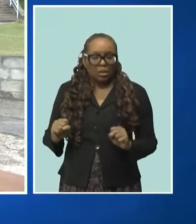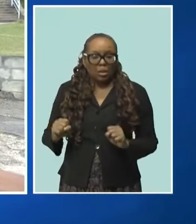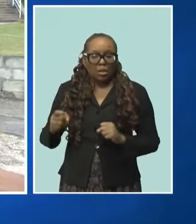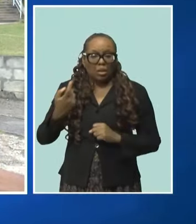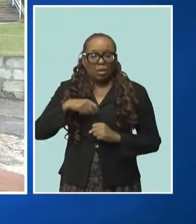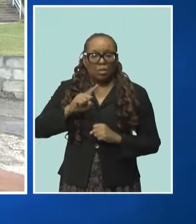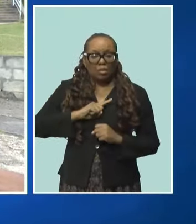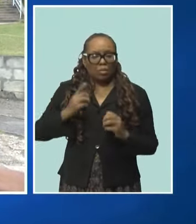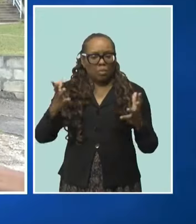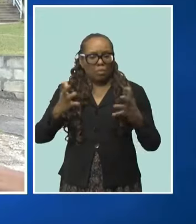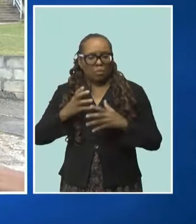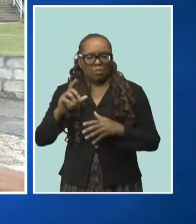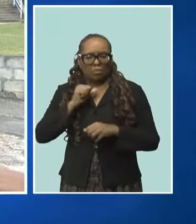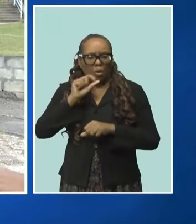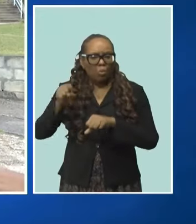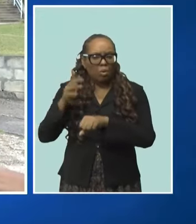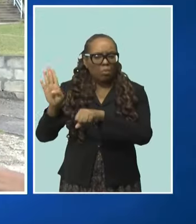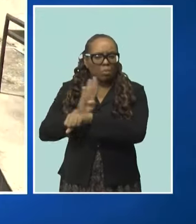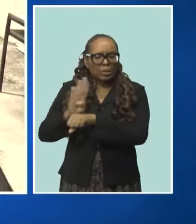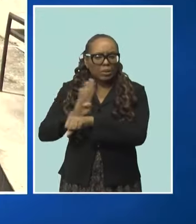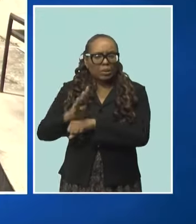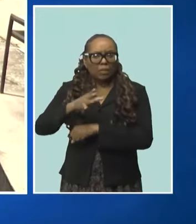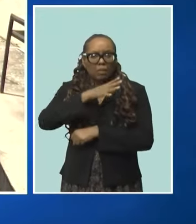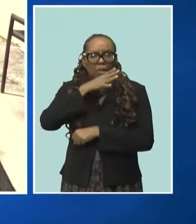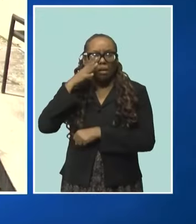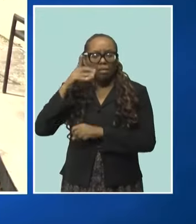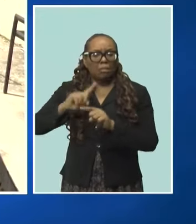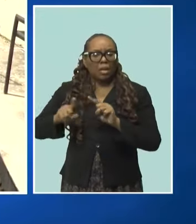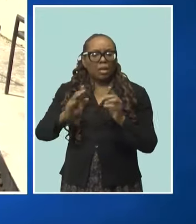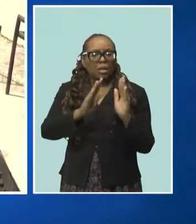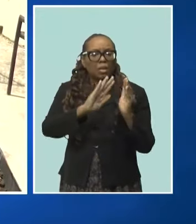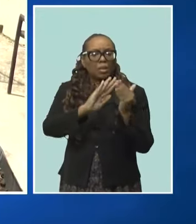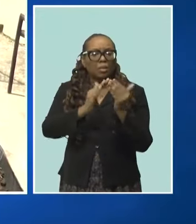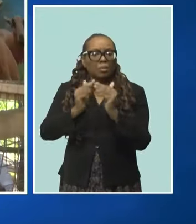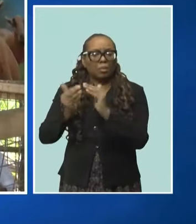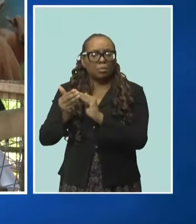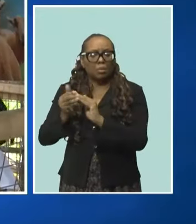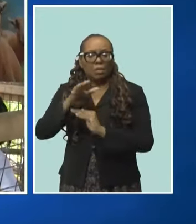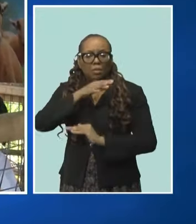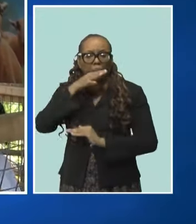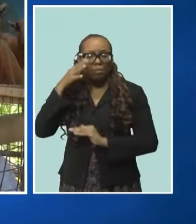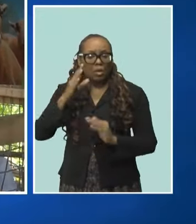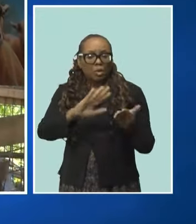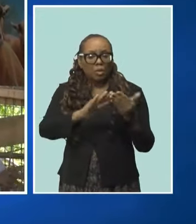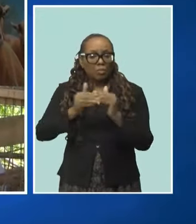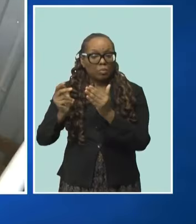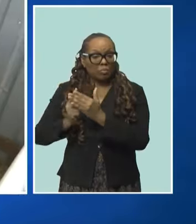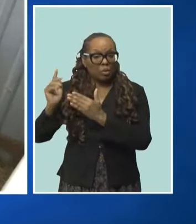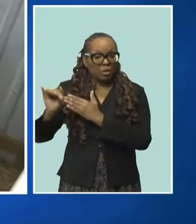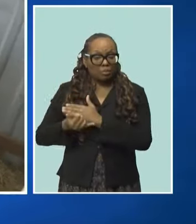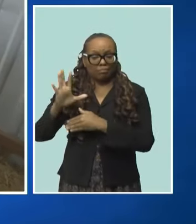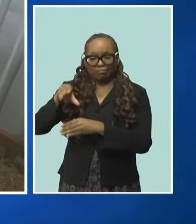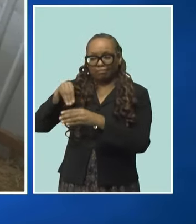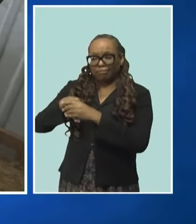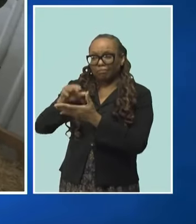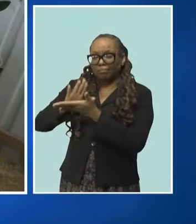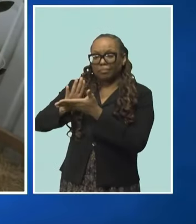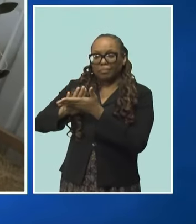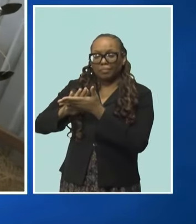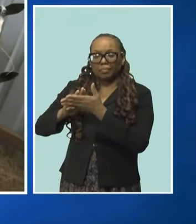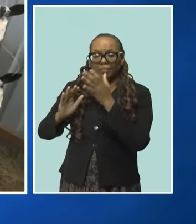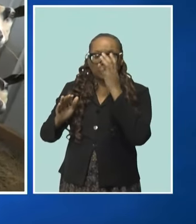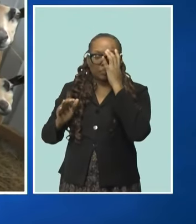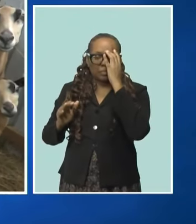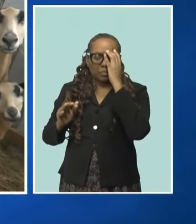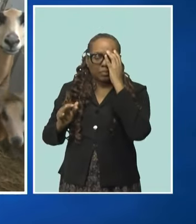at commercial farming, but we have to look at community projects and projects within the schools as well, so that when we ramp up, we